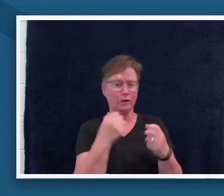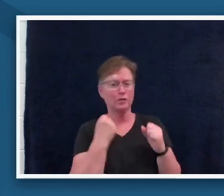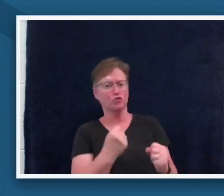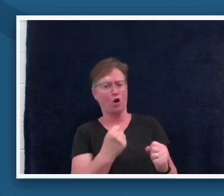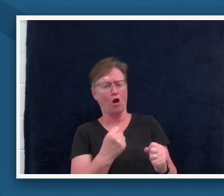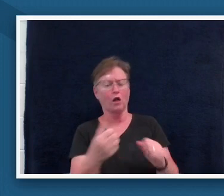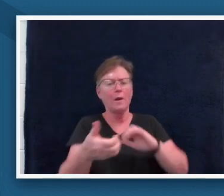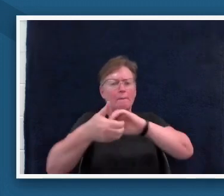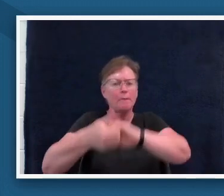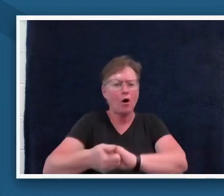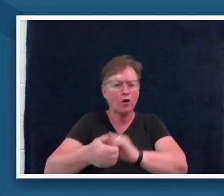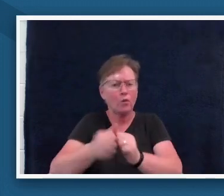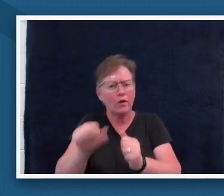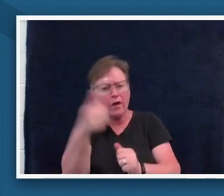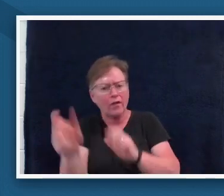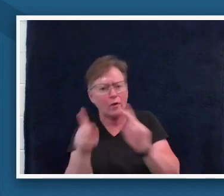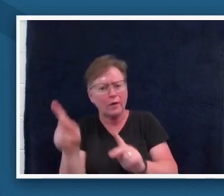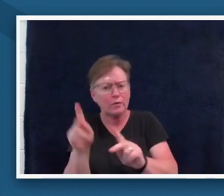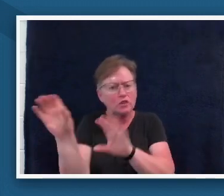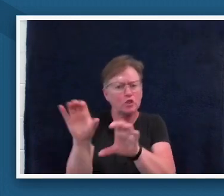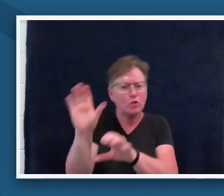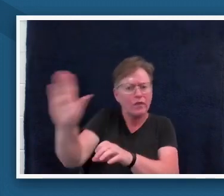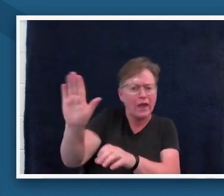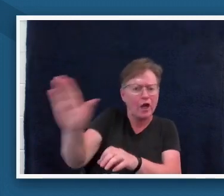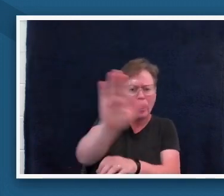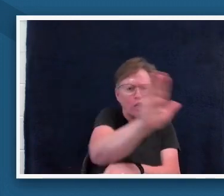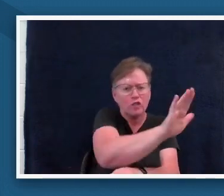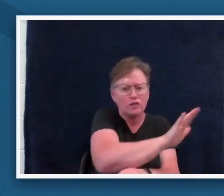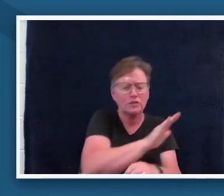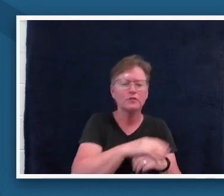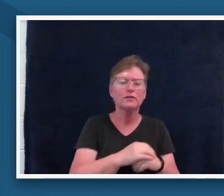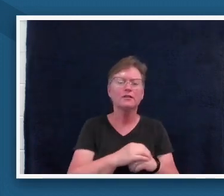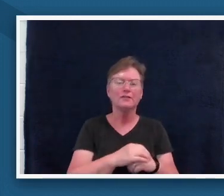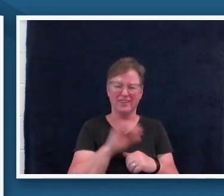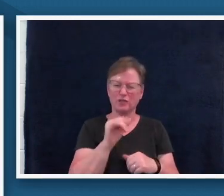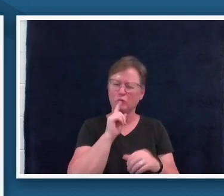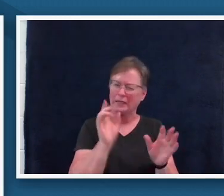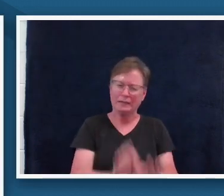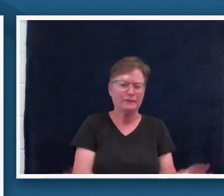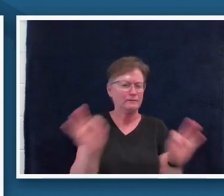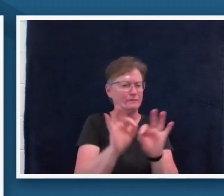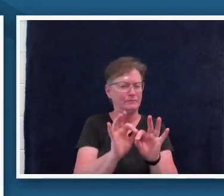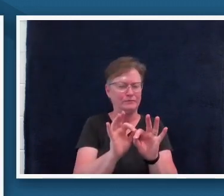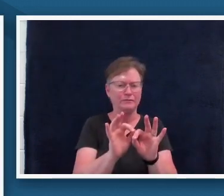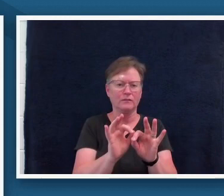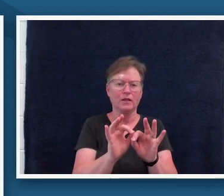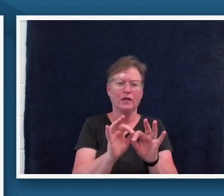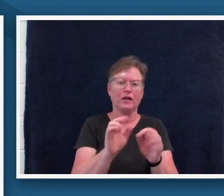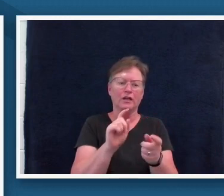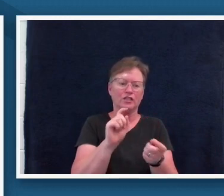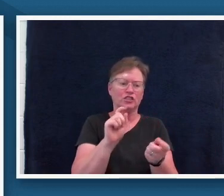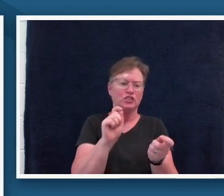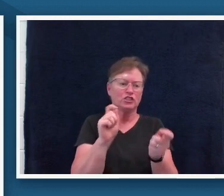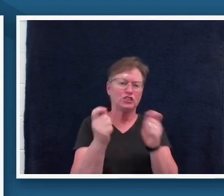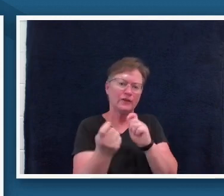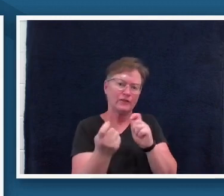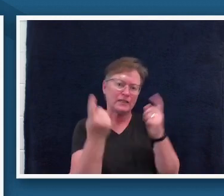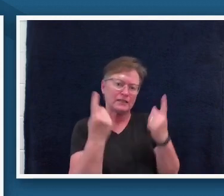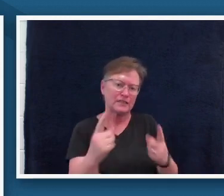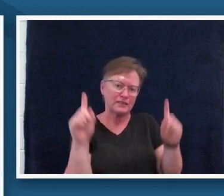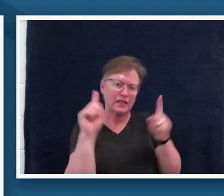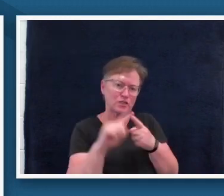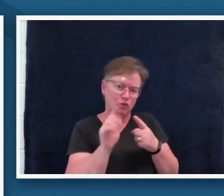to do the other things. And so I think that's really the key to it all, shifting the success to them